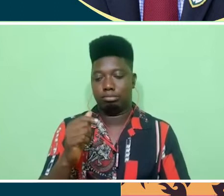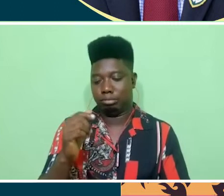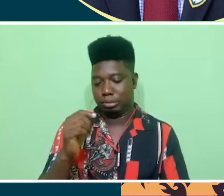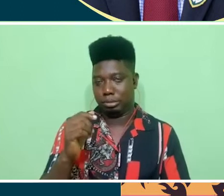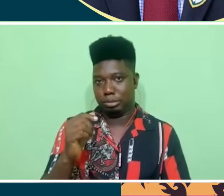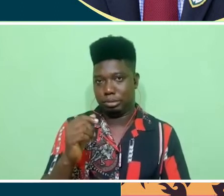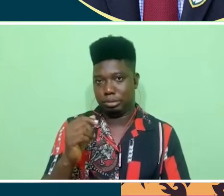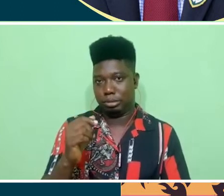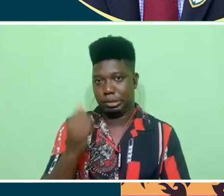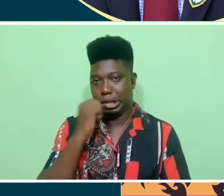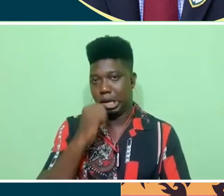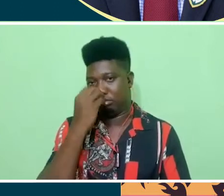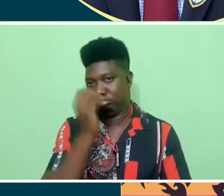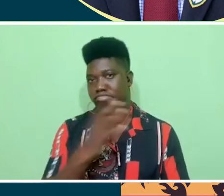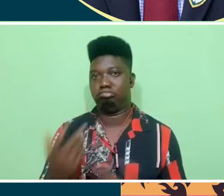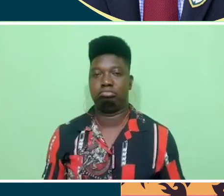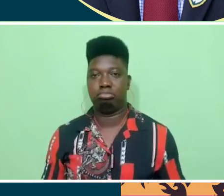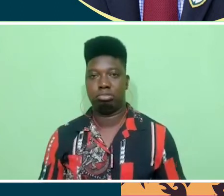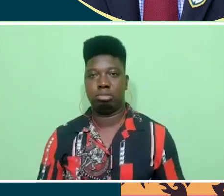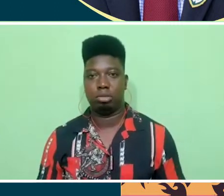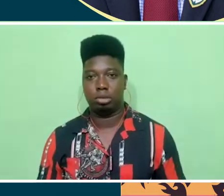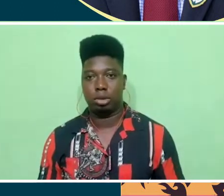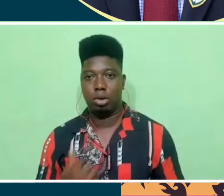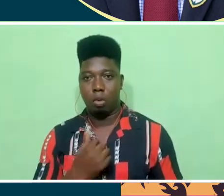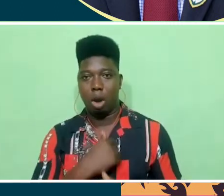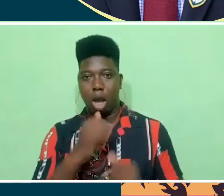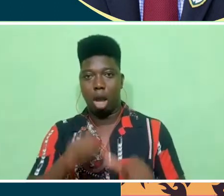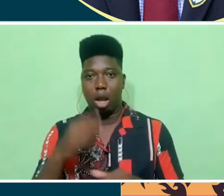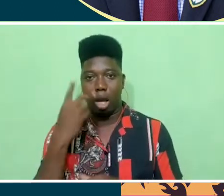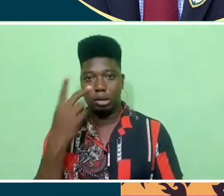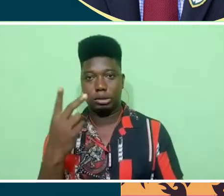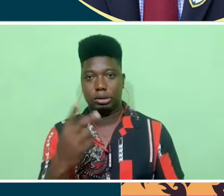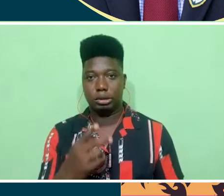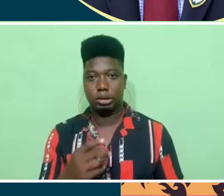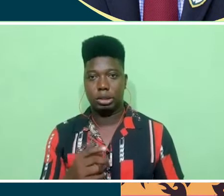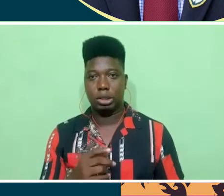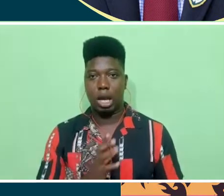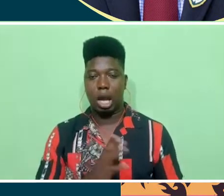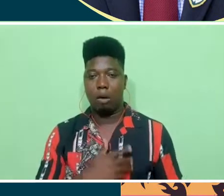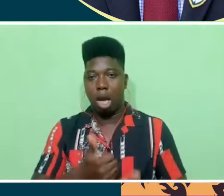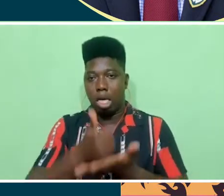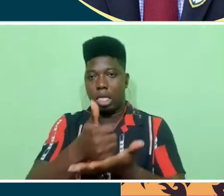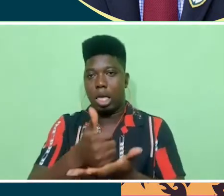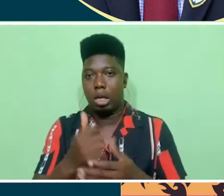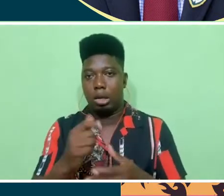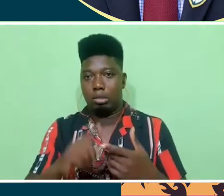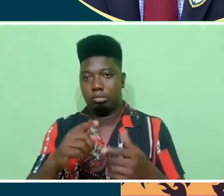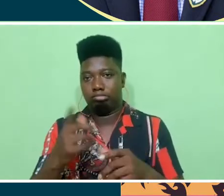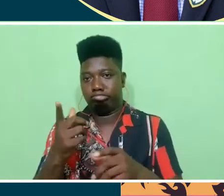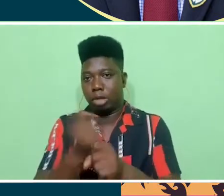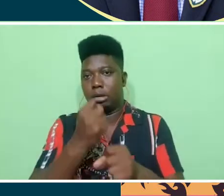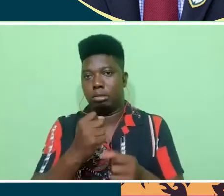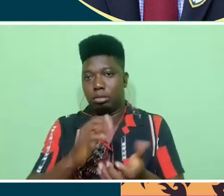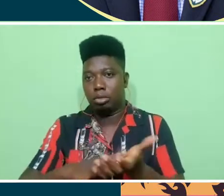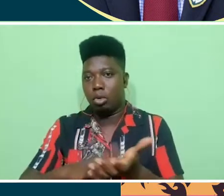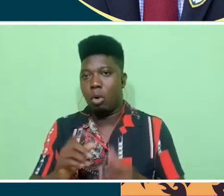is like when we were growing up, we could see our sisters maybe being taken to better schools than our schools where we used to go because